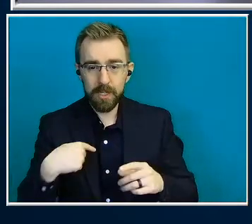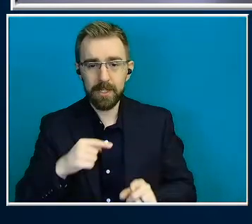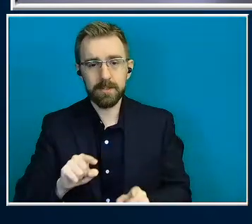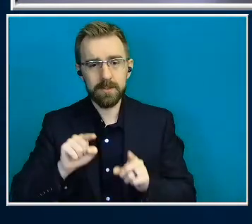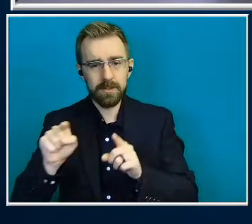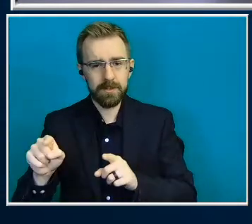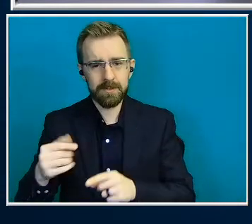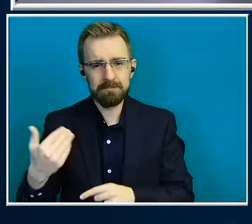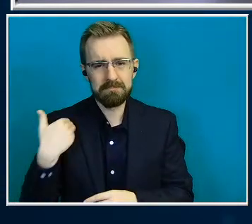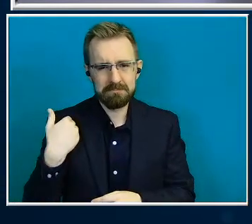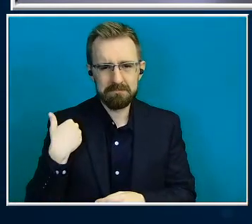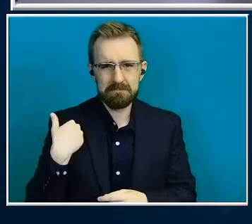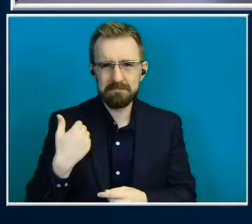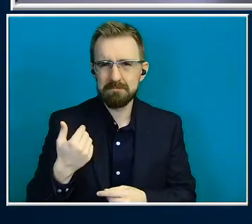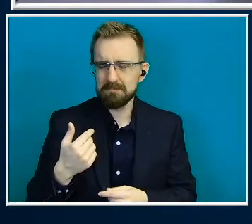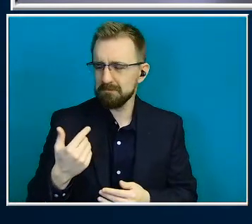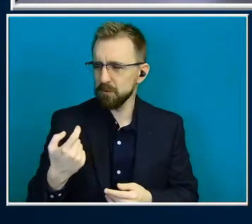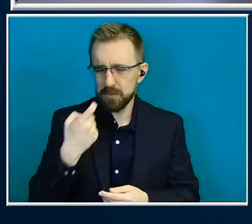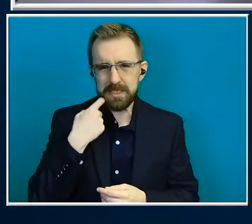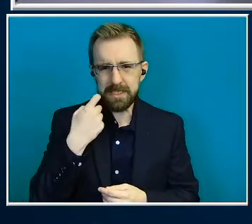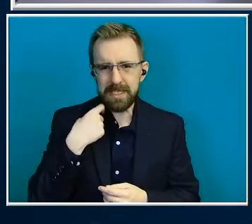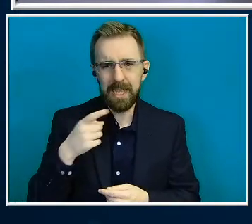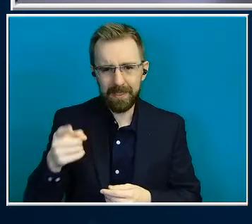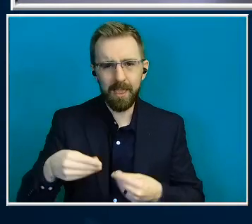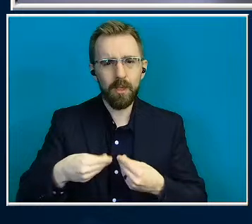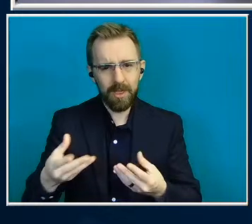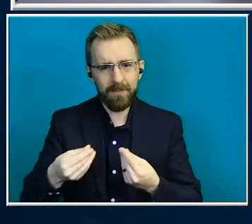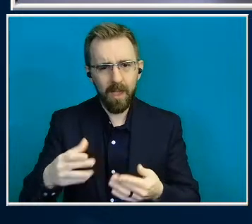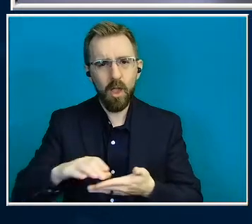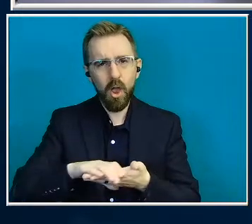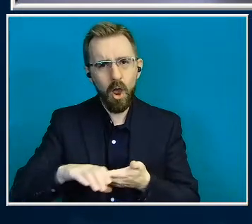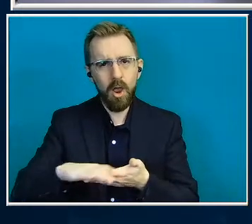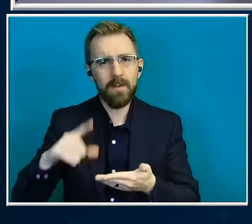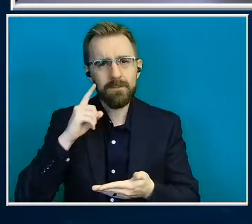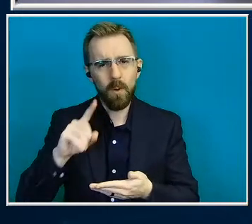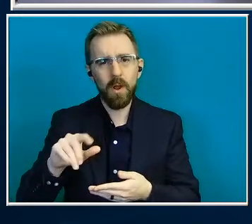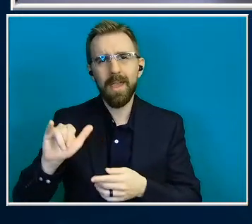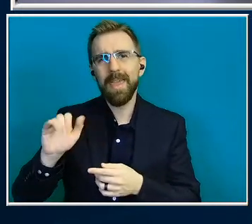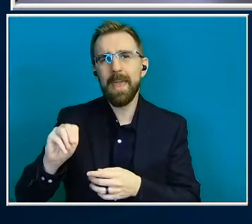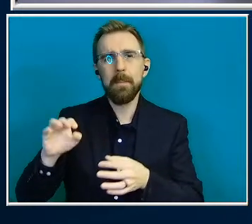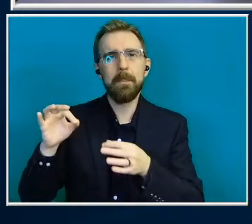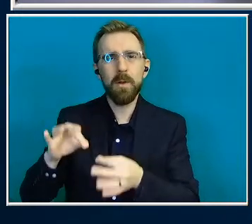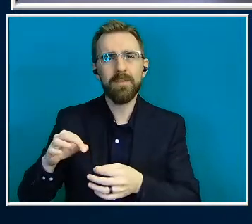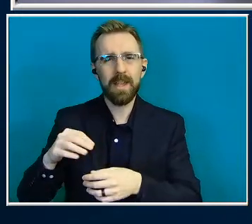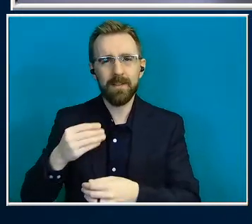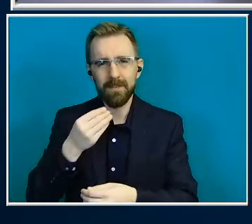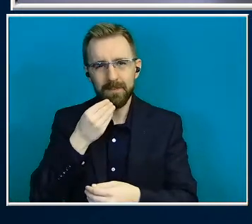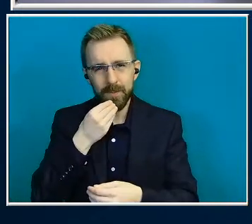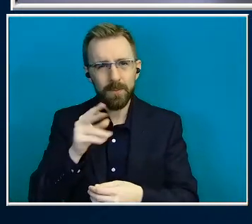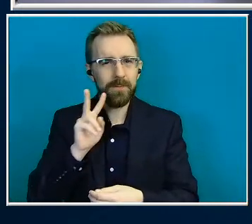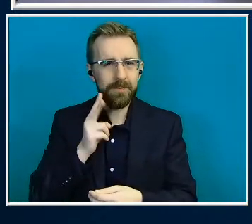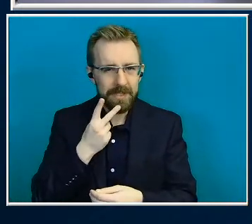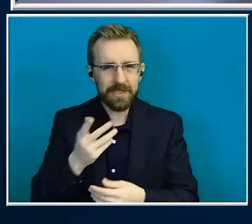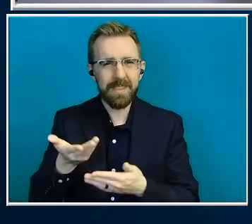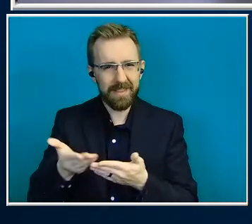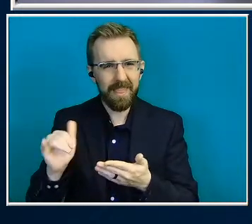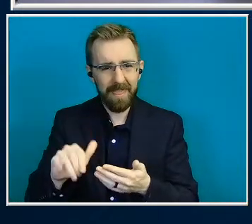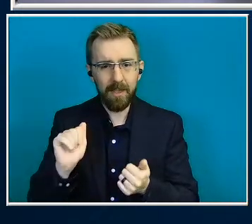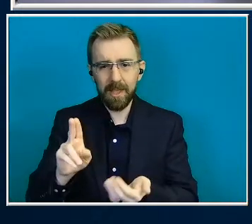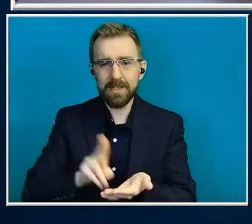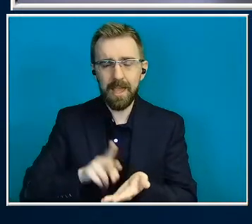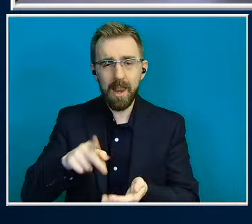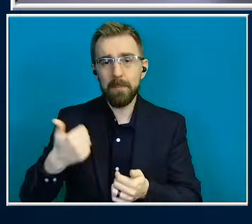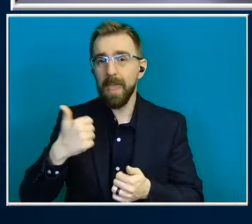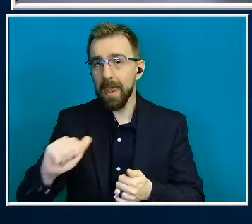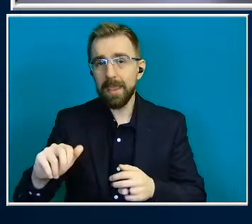a way back, and they were giving out cards for imperfect produce. And you could sign up to get any imperfect produce that